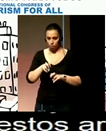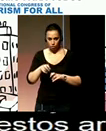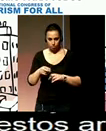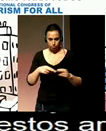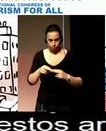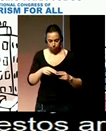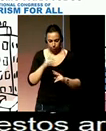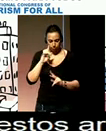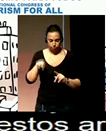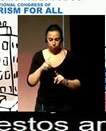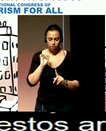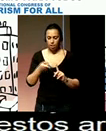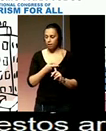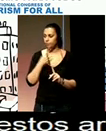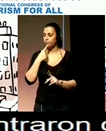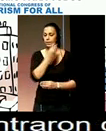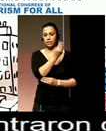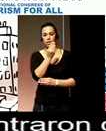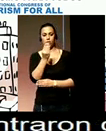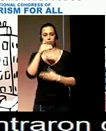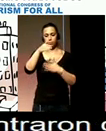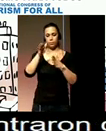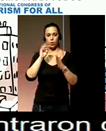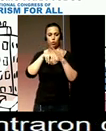a museum of its own right.